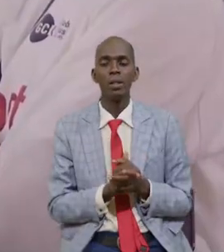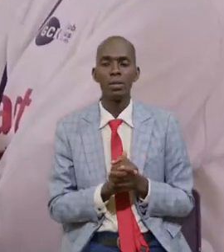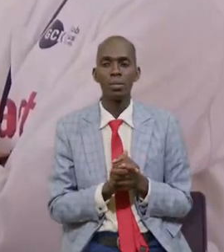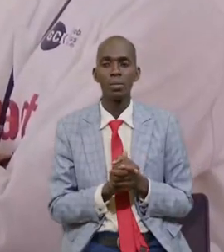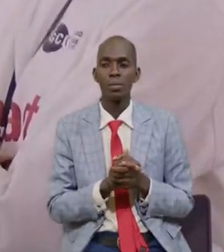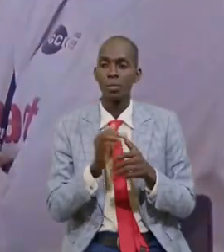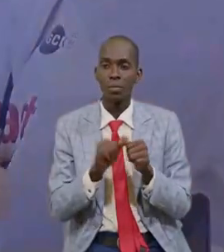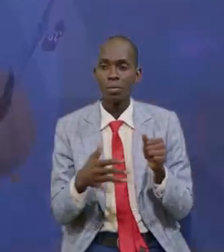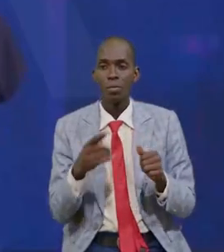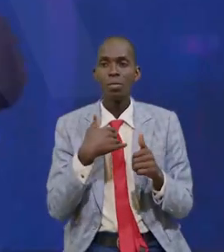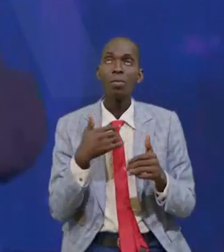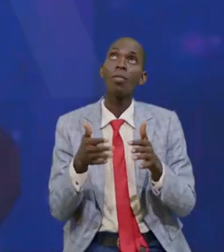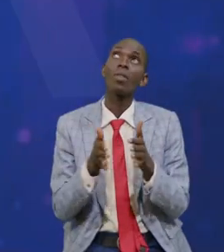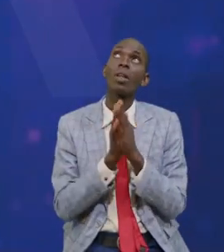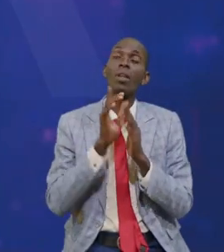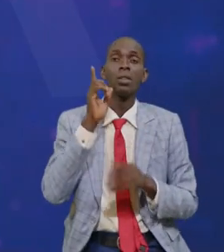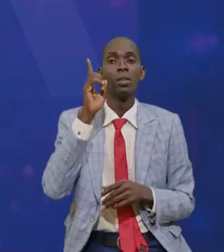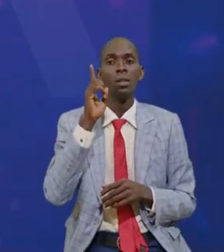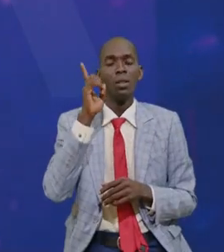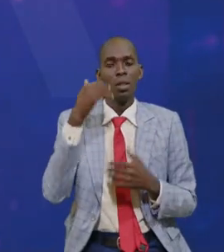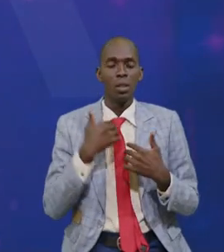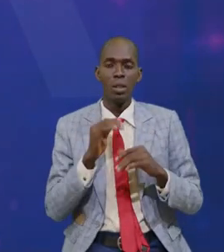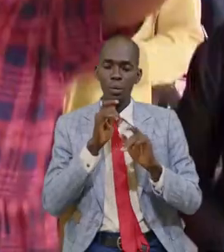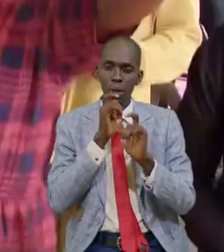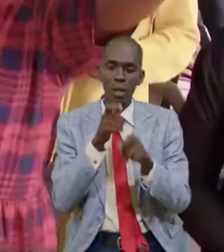Everything you have asked him, he has given you.